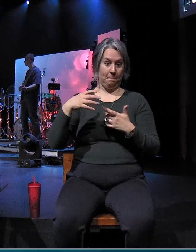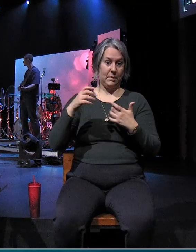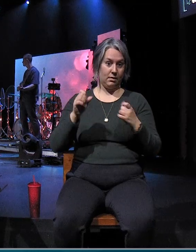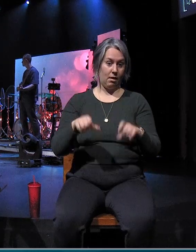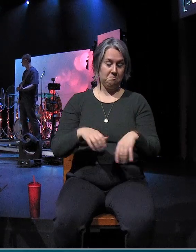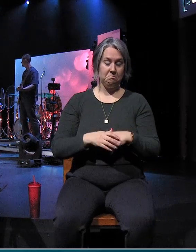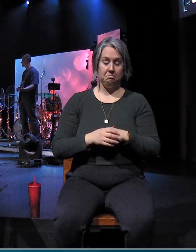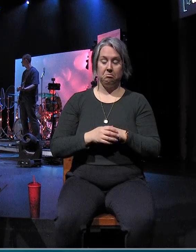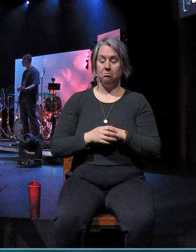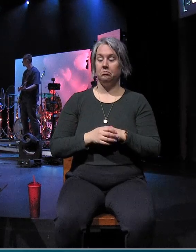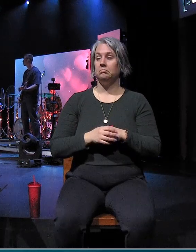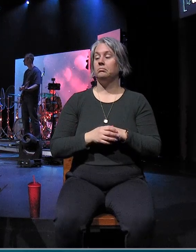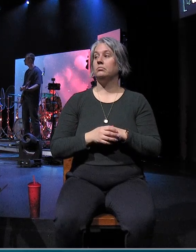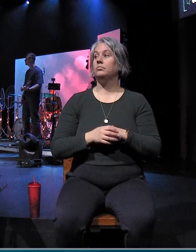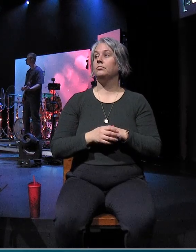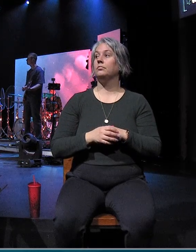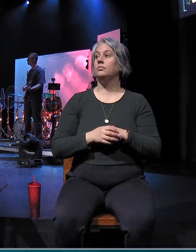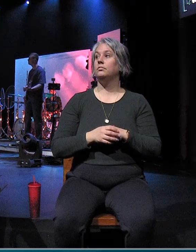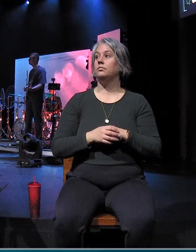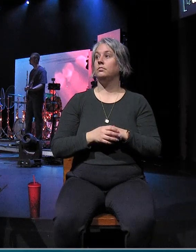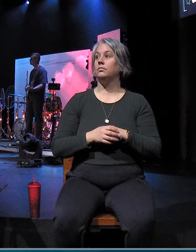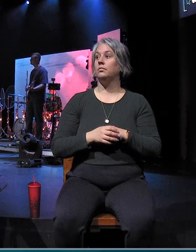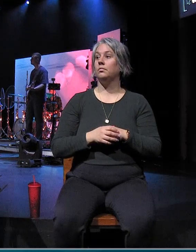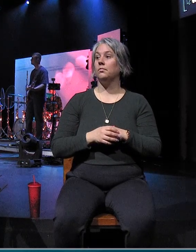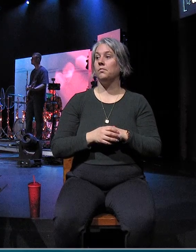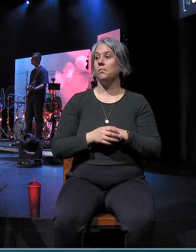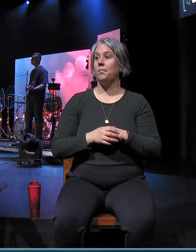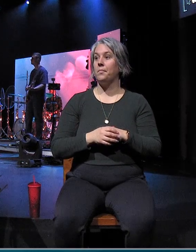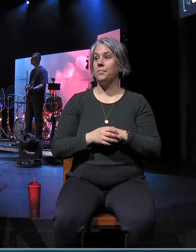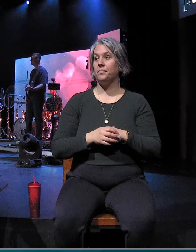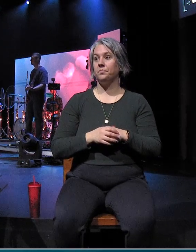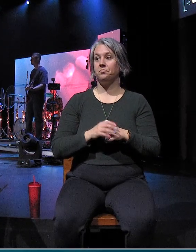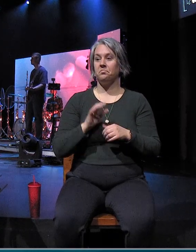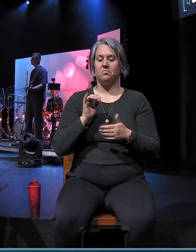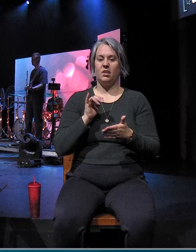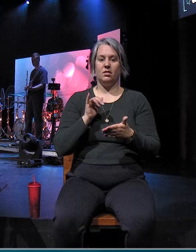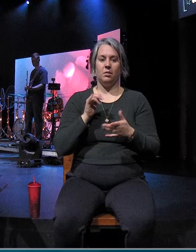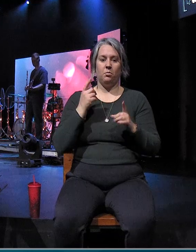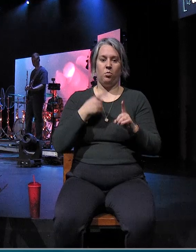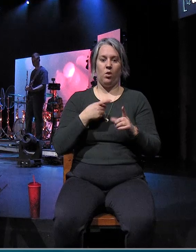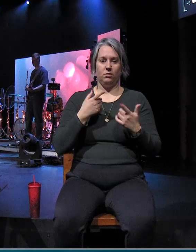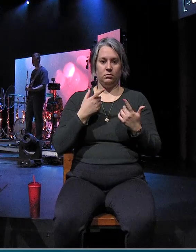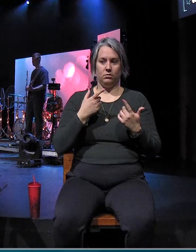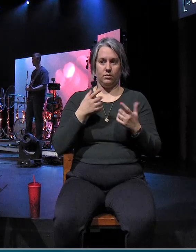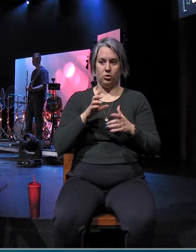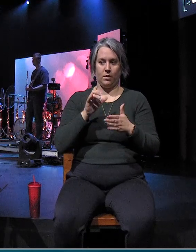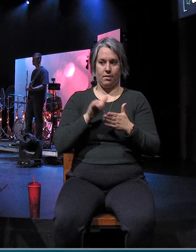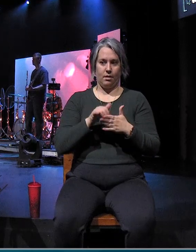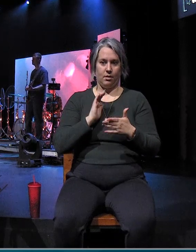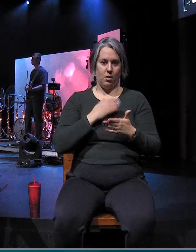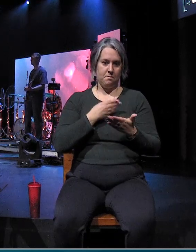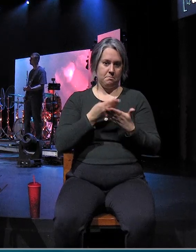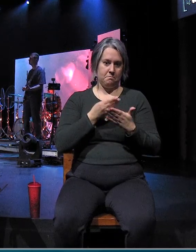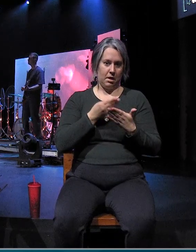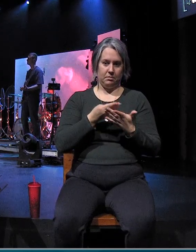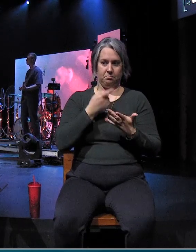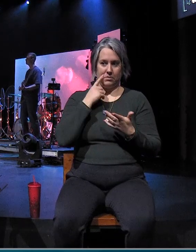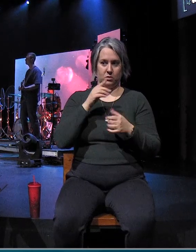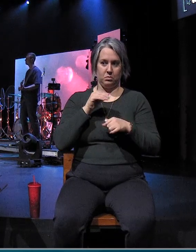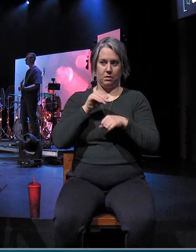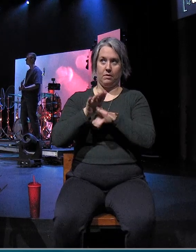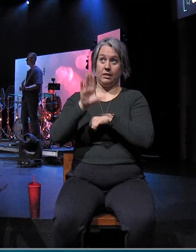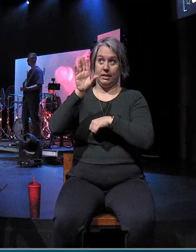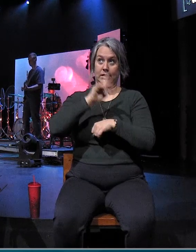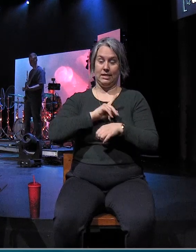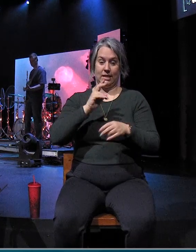some money, a check, or cash into that. It's a way to have our treasure doing work in the kingdom of God. If